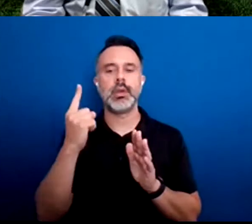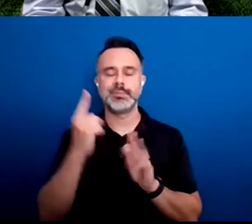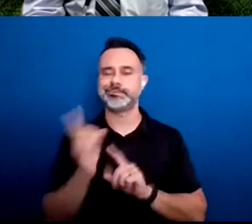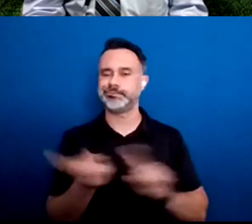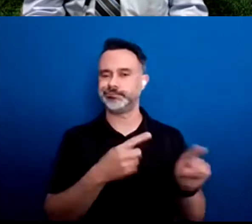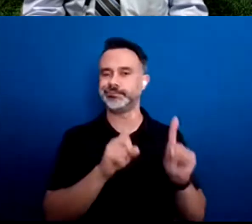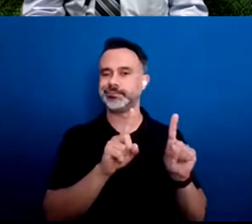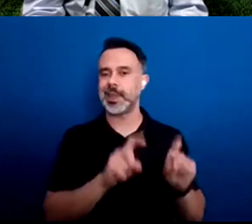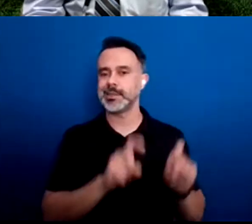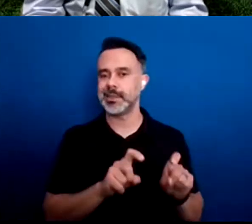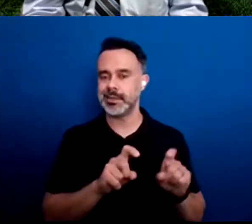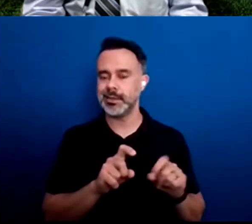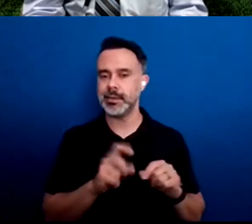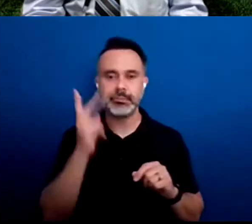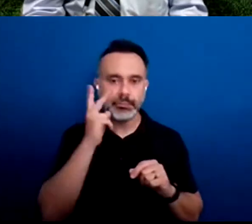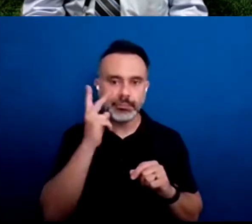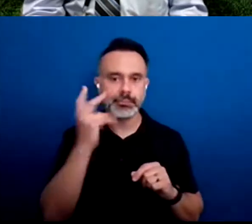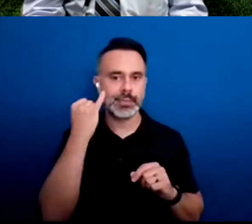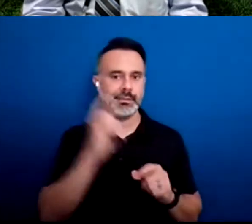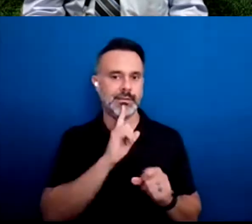out positive.